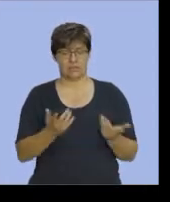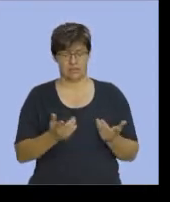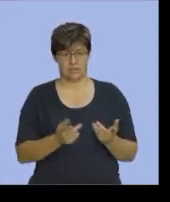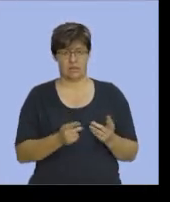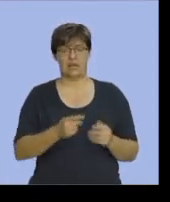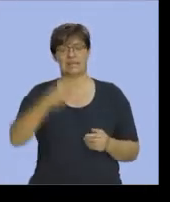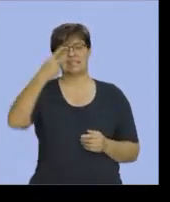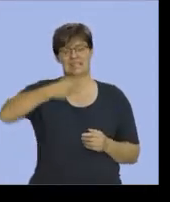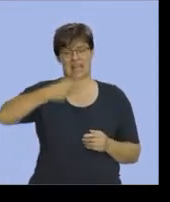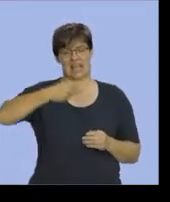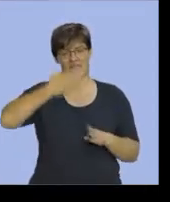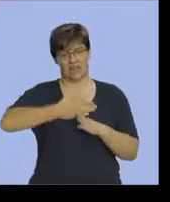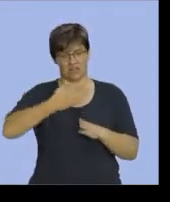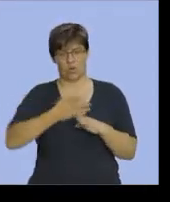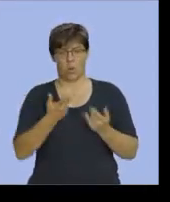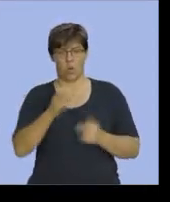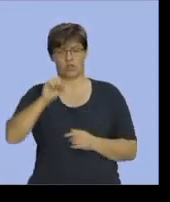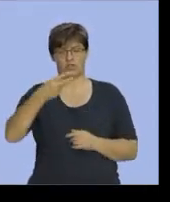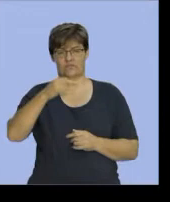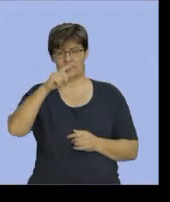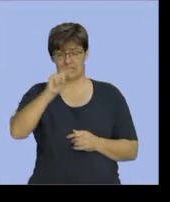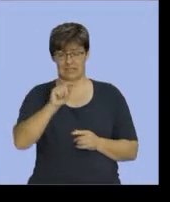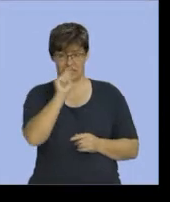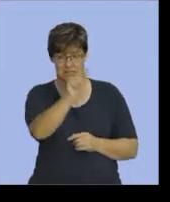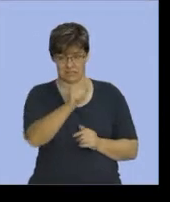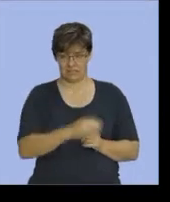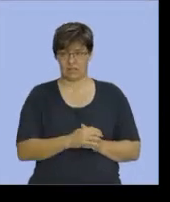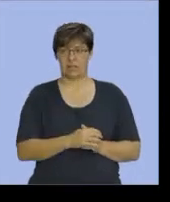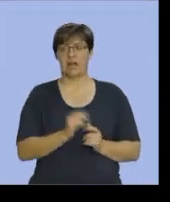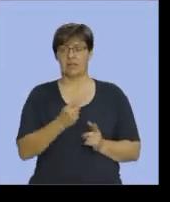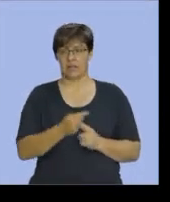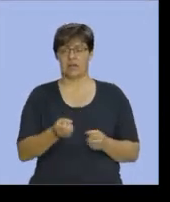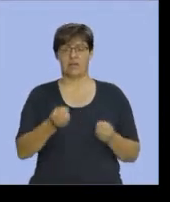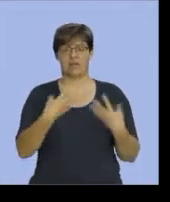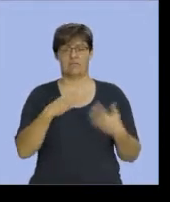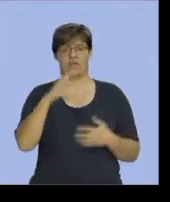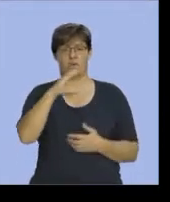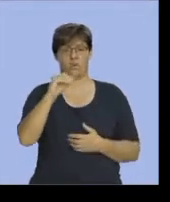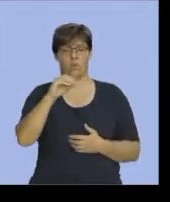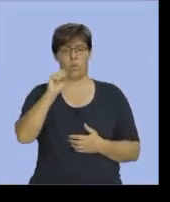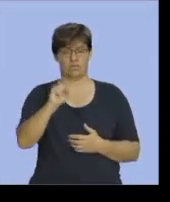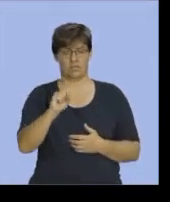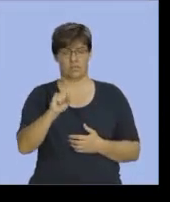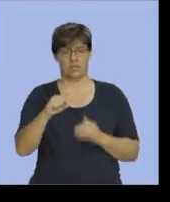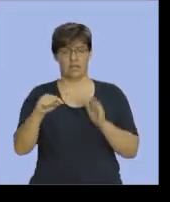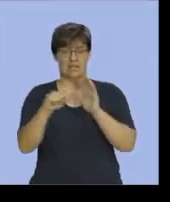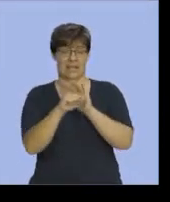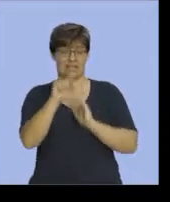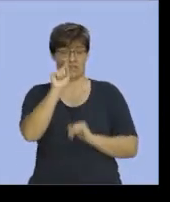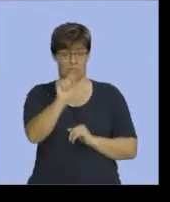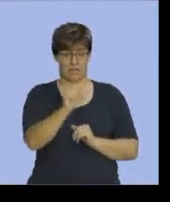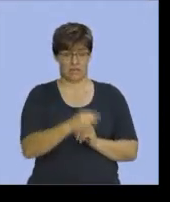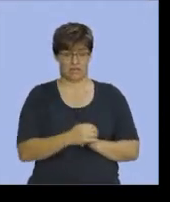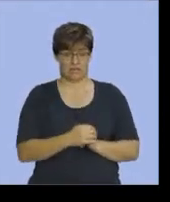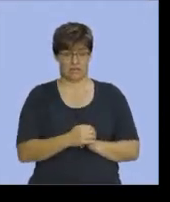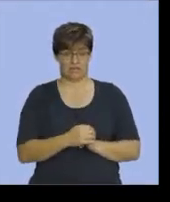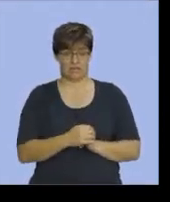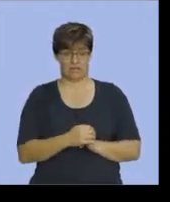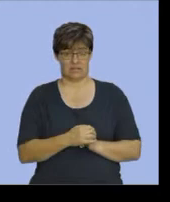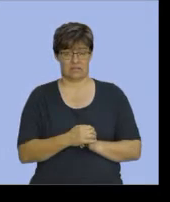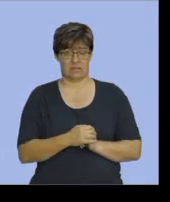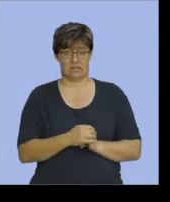You're going to press either second function or shift with the cos, and this will give you cos to the